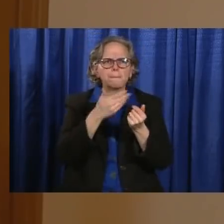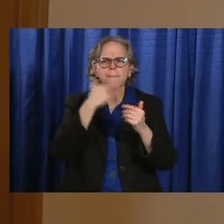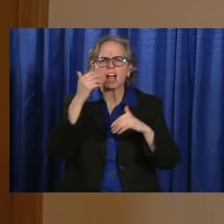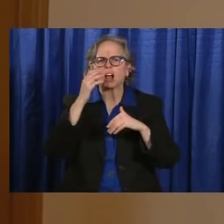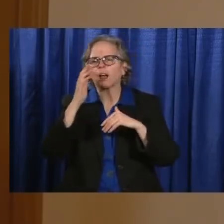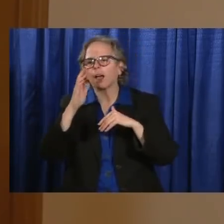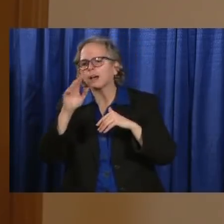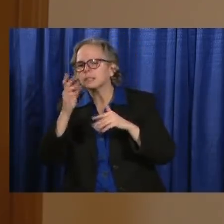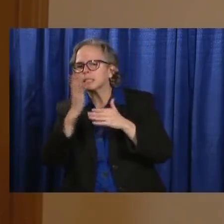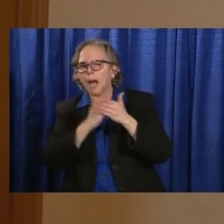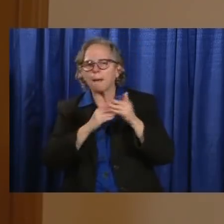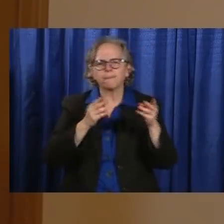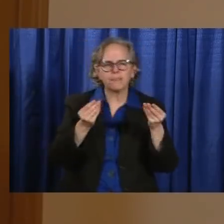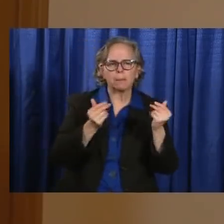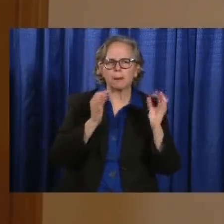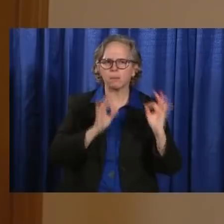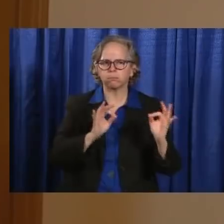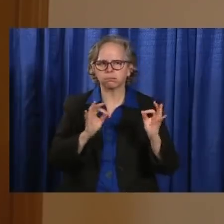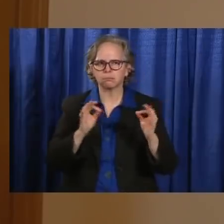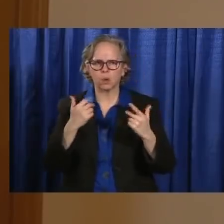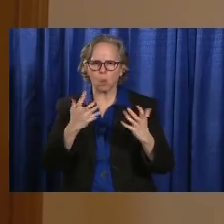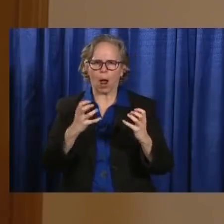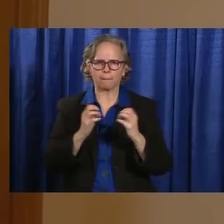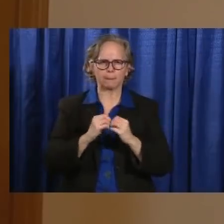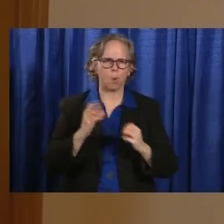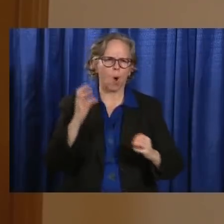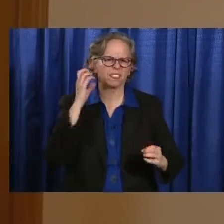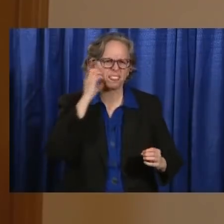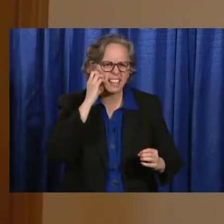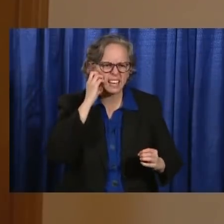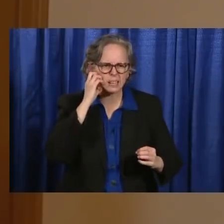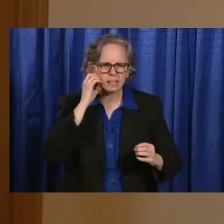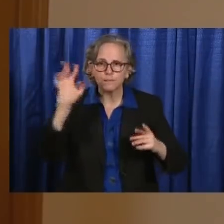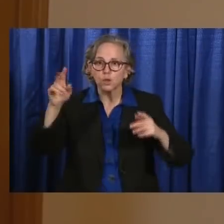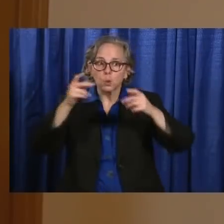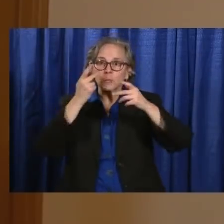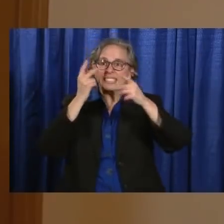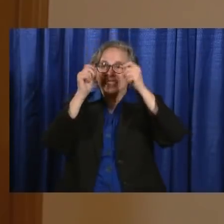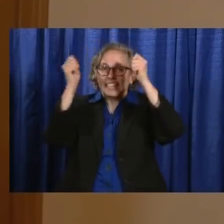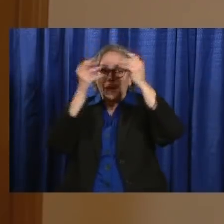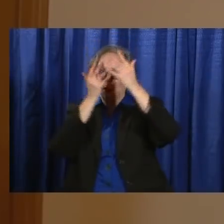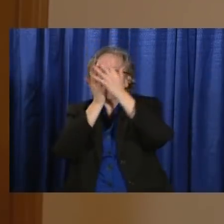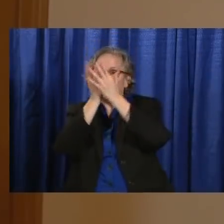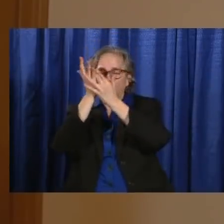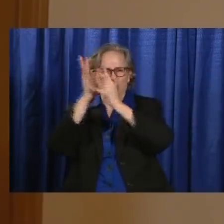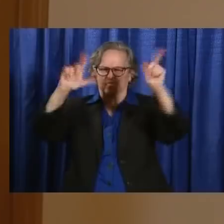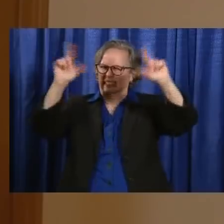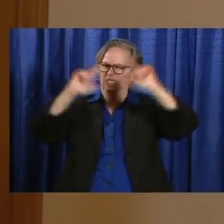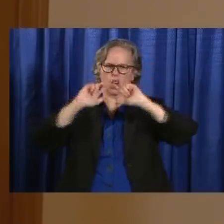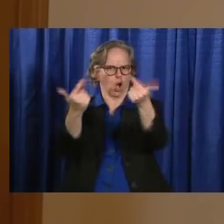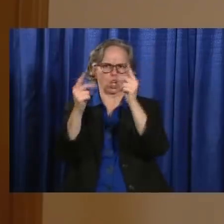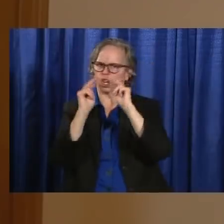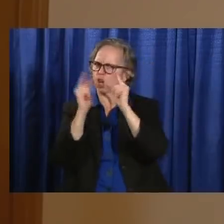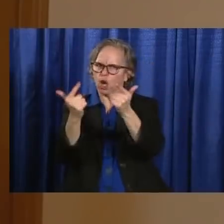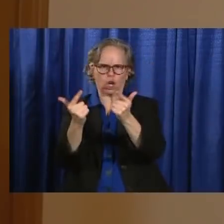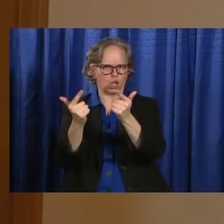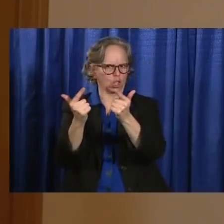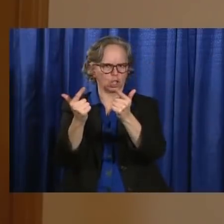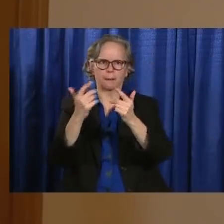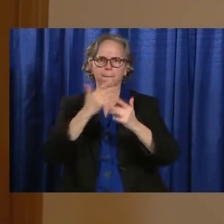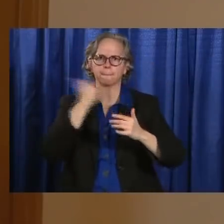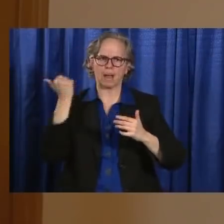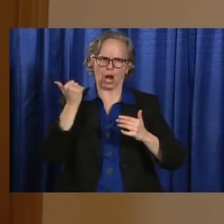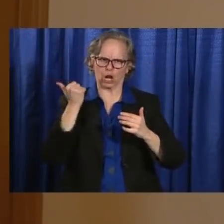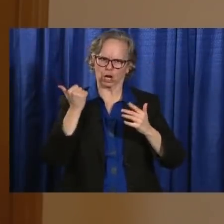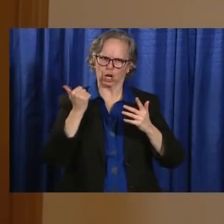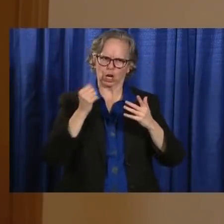able to see the light through the fabric you choose. There are ways to make it without sewing. For those of us who can't quite remember from home ec